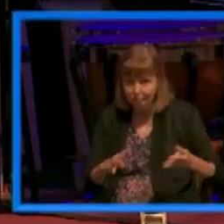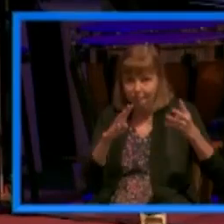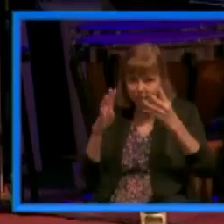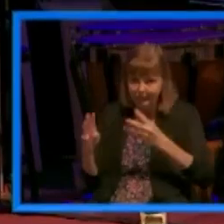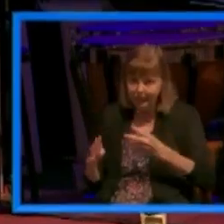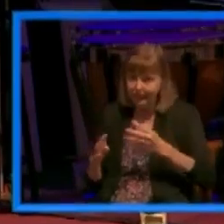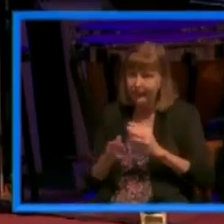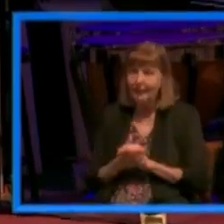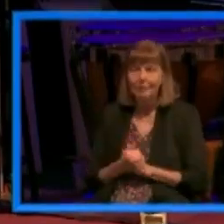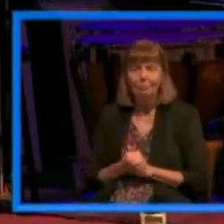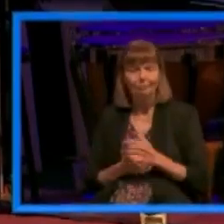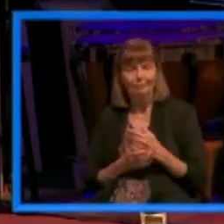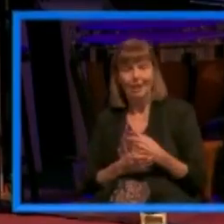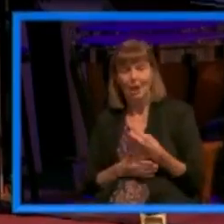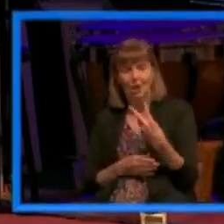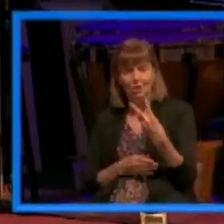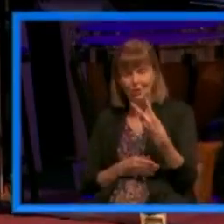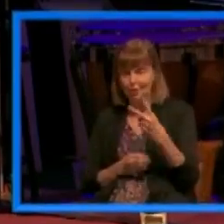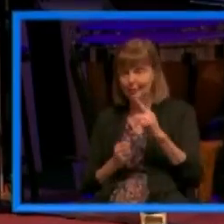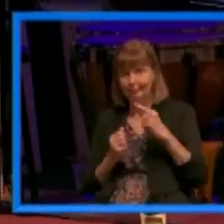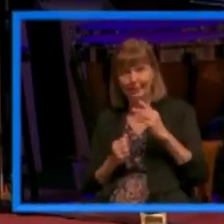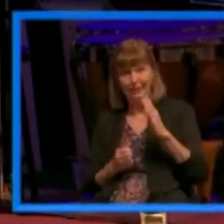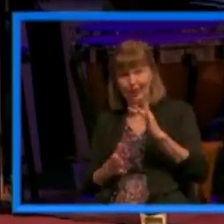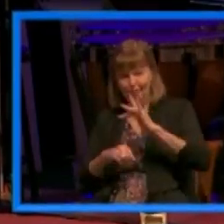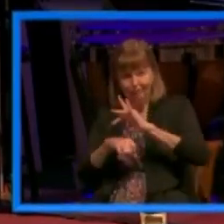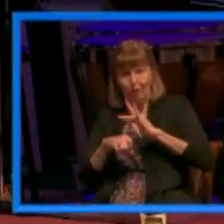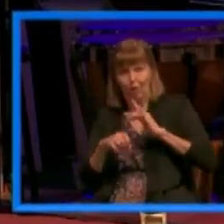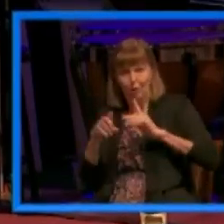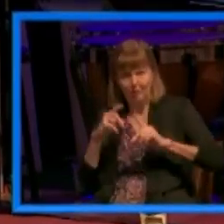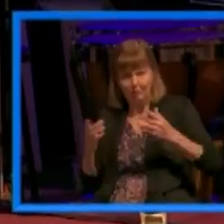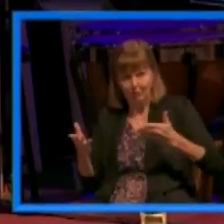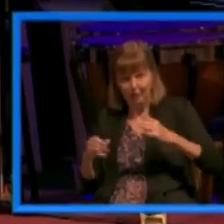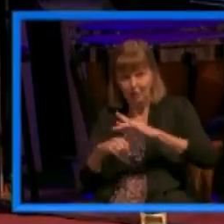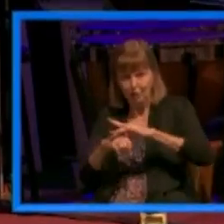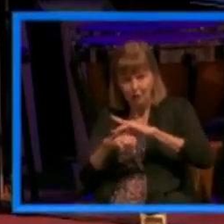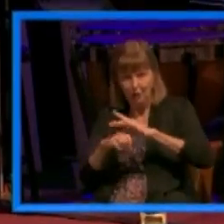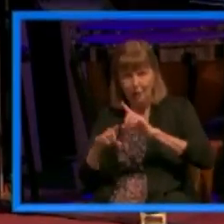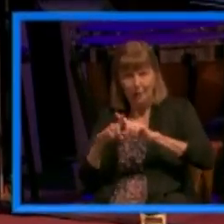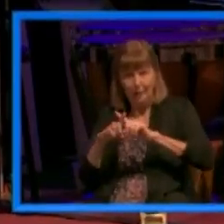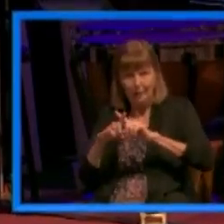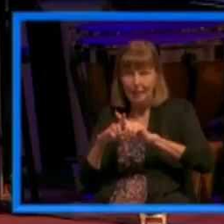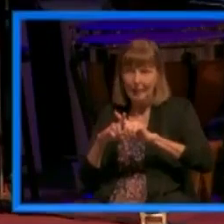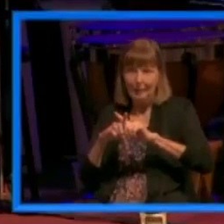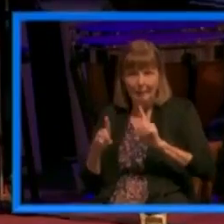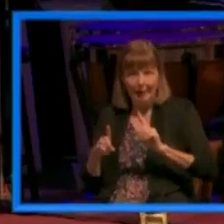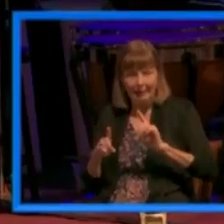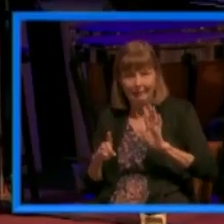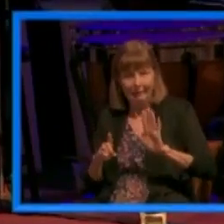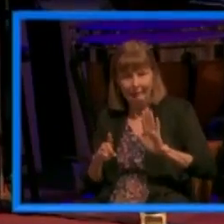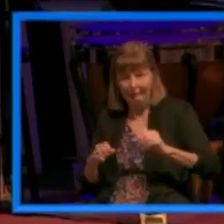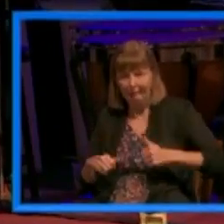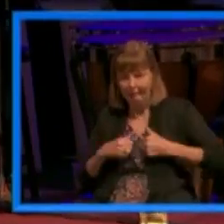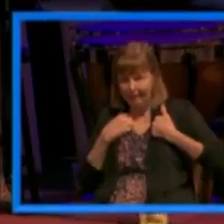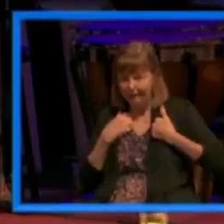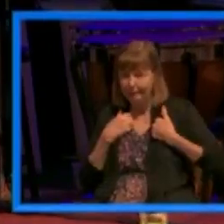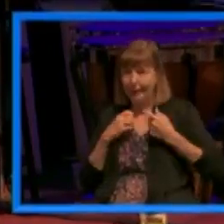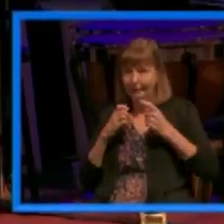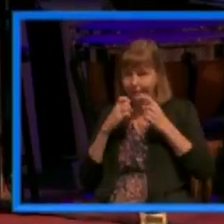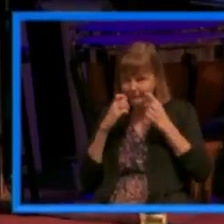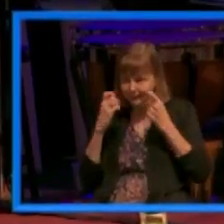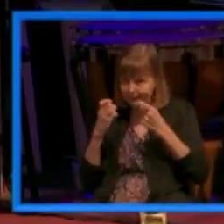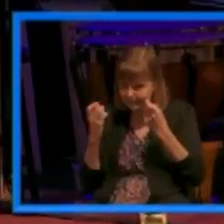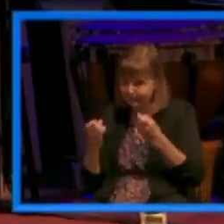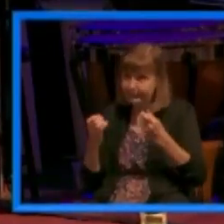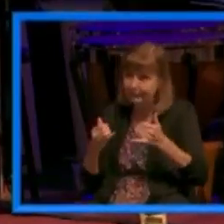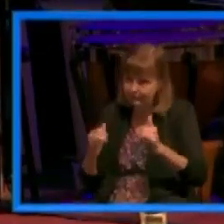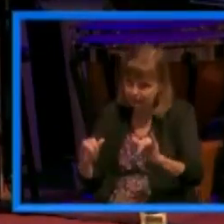chapter 16 the same patterns that we see in our own life. Though the examples may be different, the actual acts of sin may be different, it